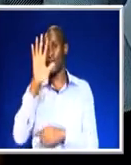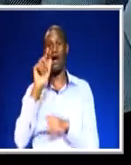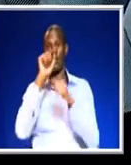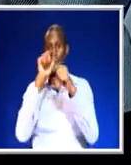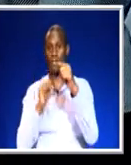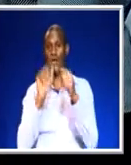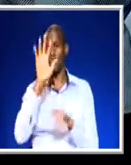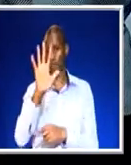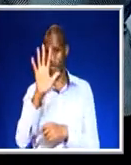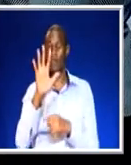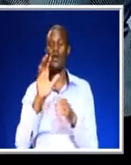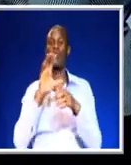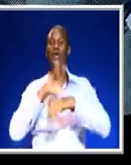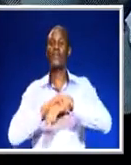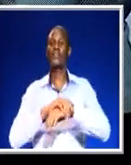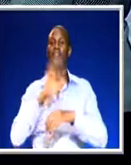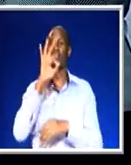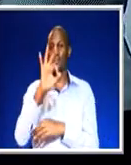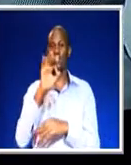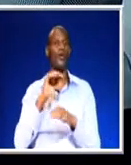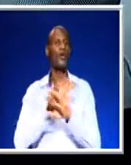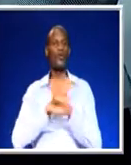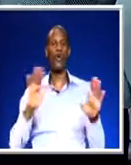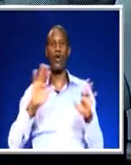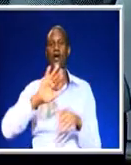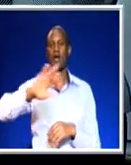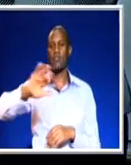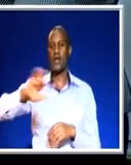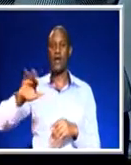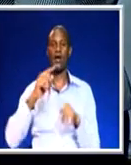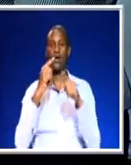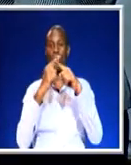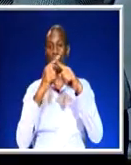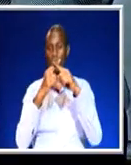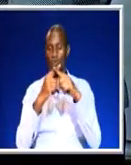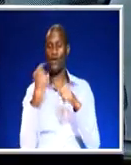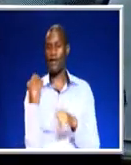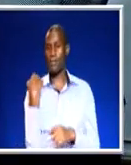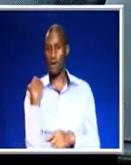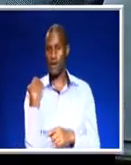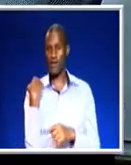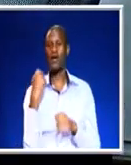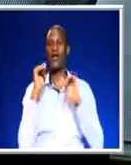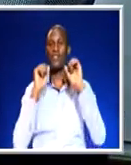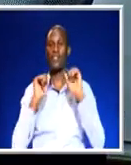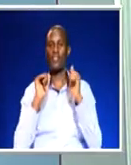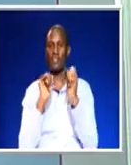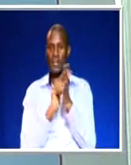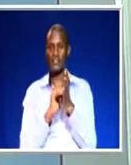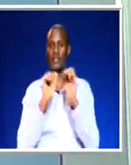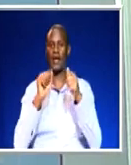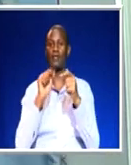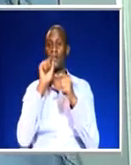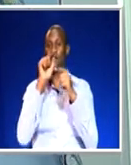get 3. There is no remainder. So a multiple is a number that can be divided by